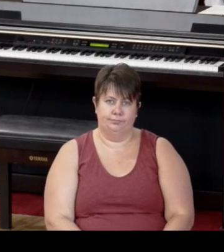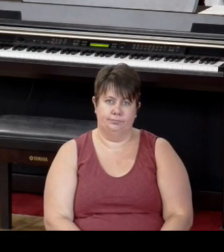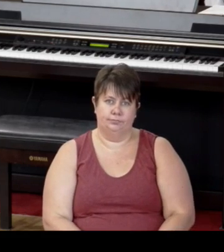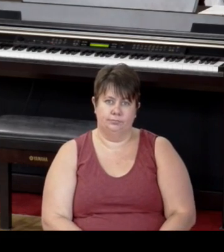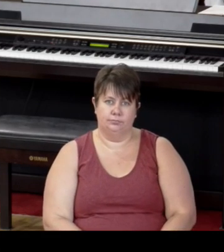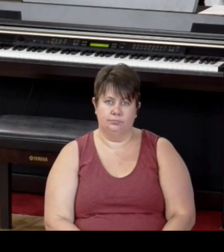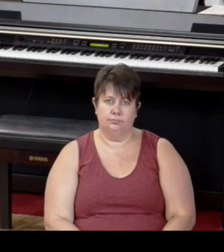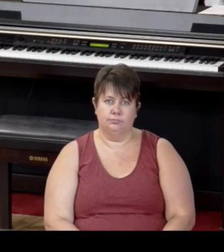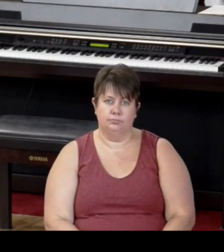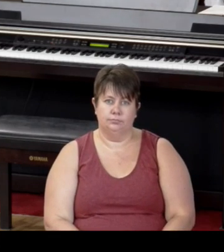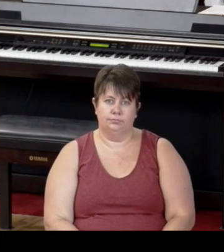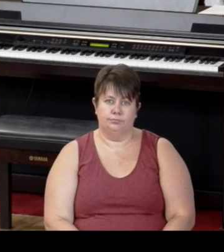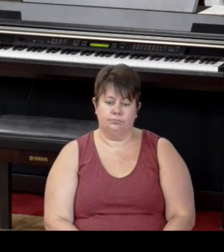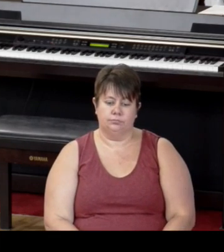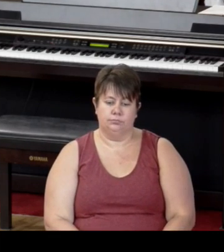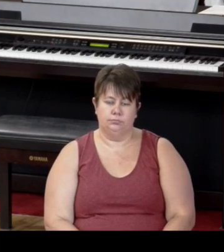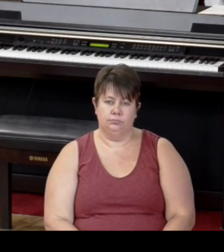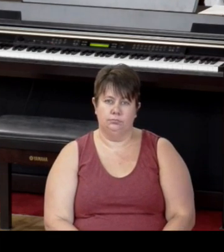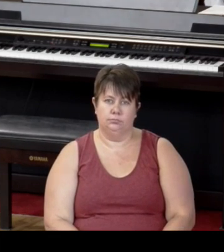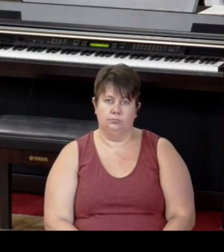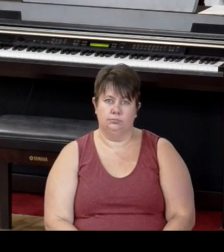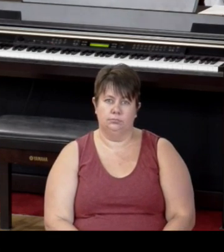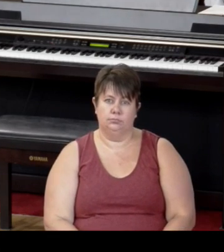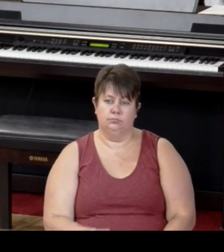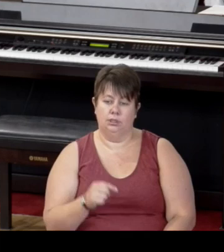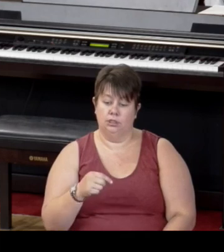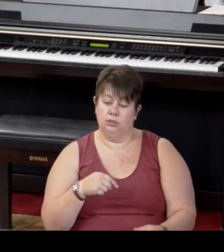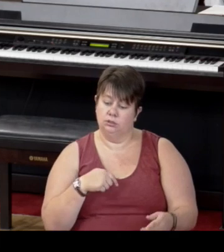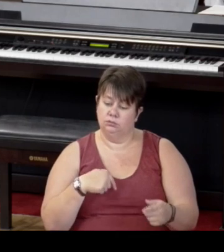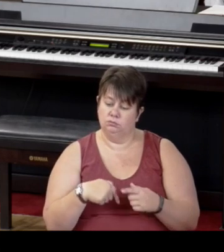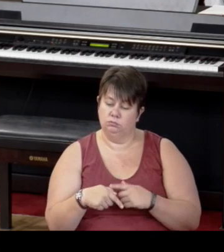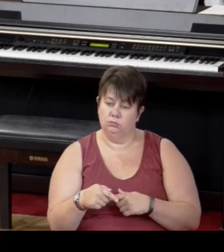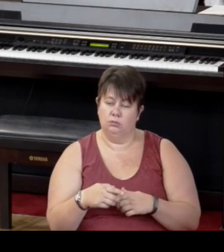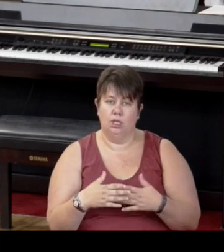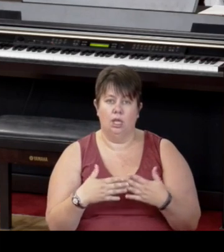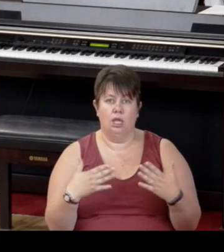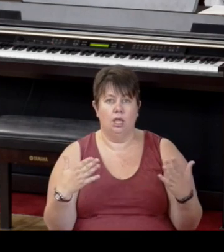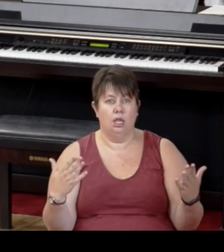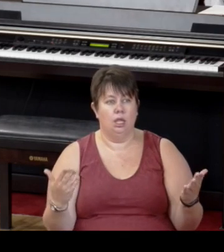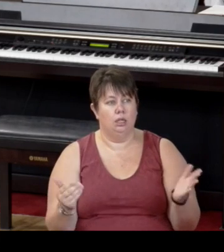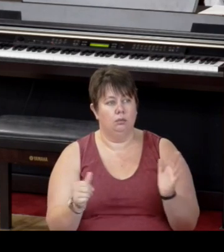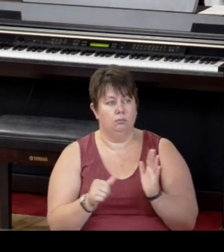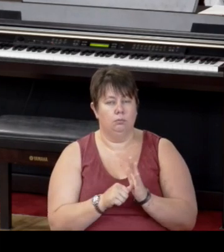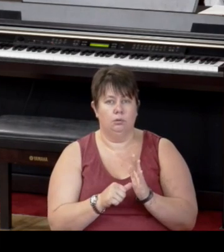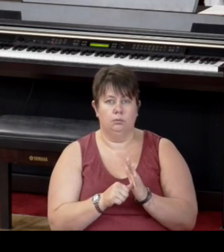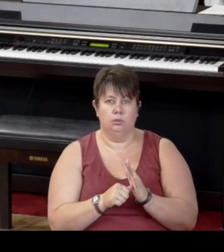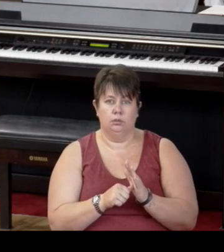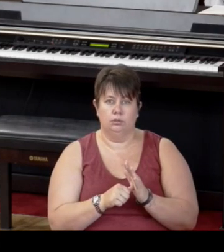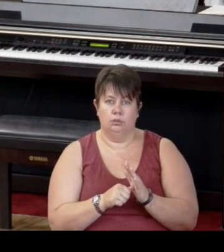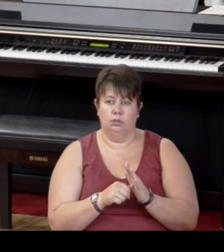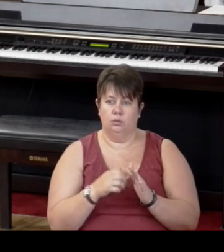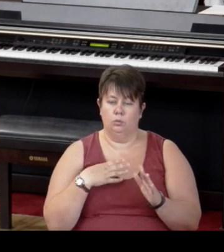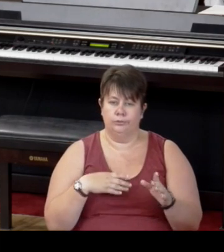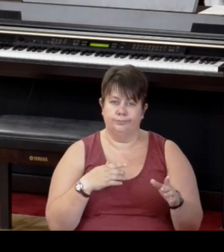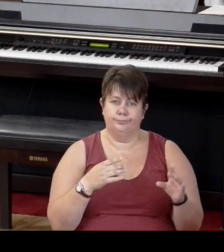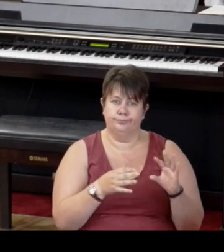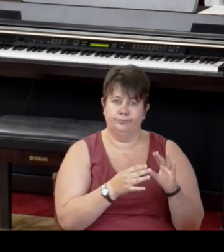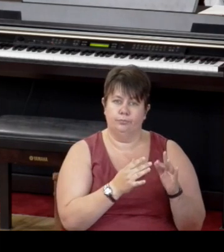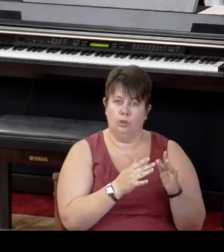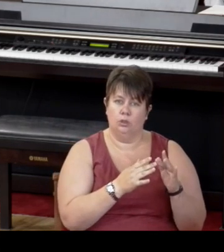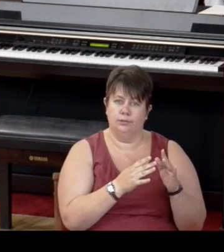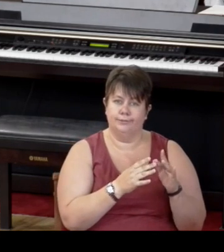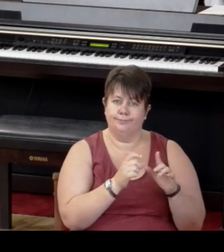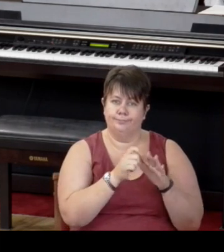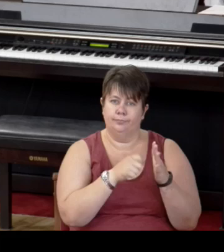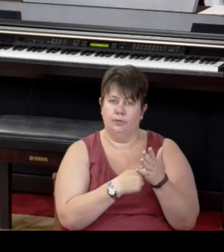prayer. But this week, if there are any pastoral concerns or anything that you might contact Derek about, then please